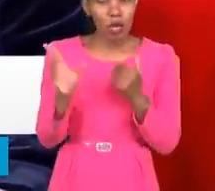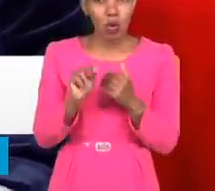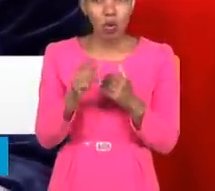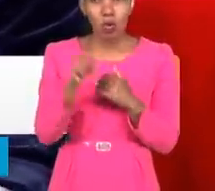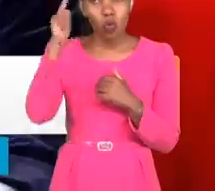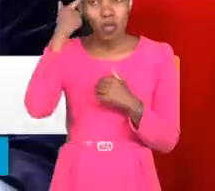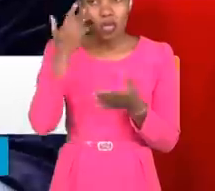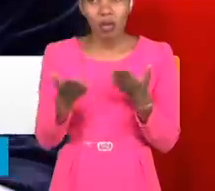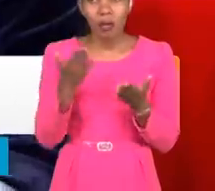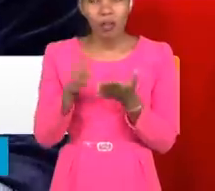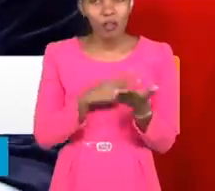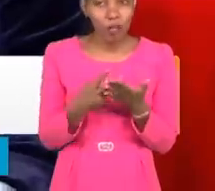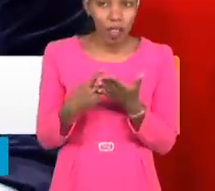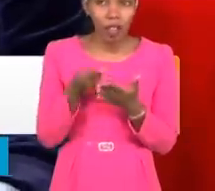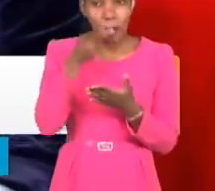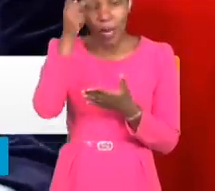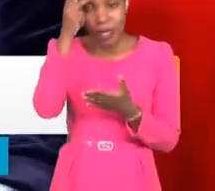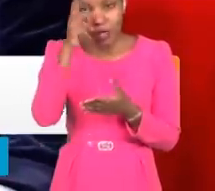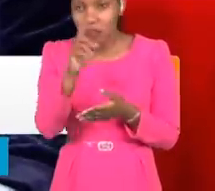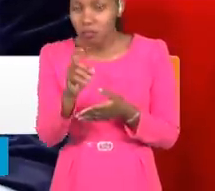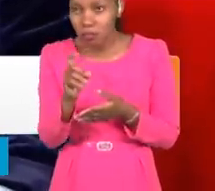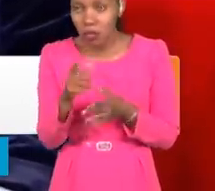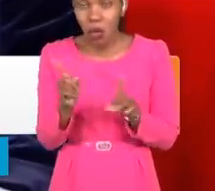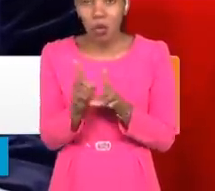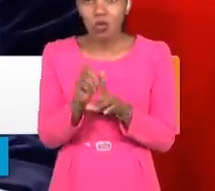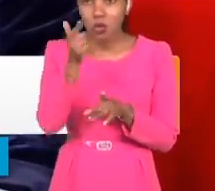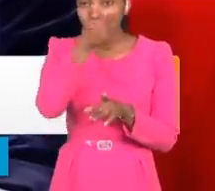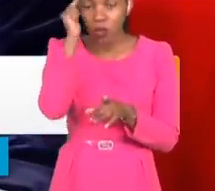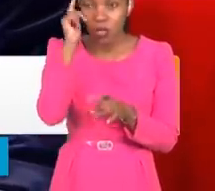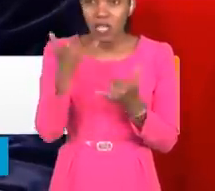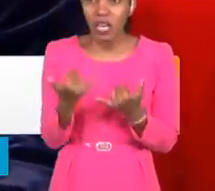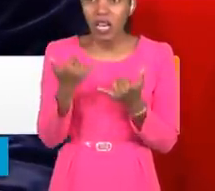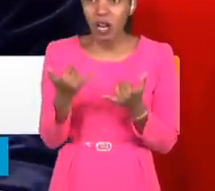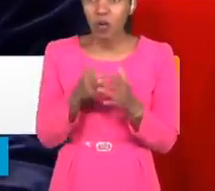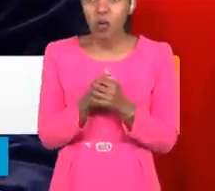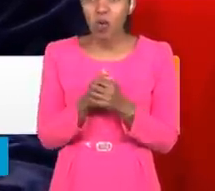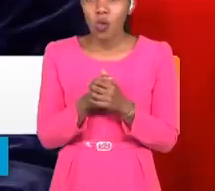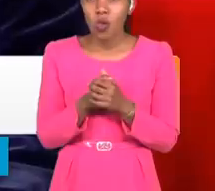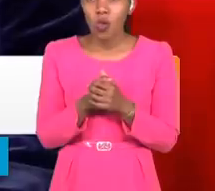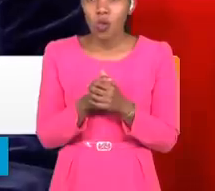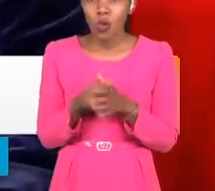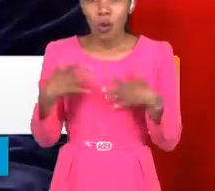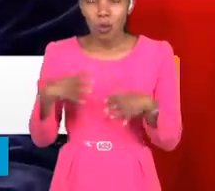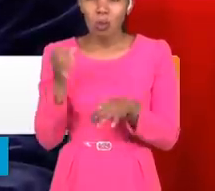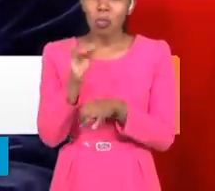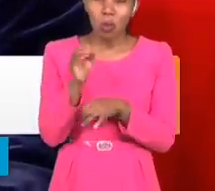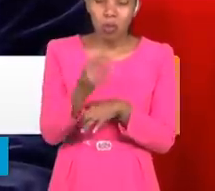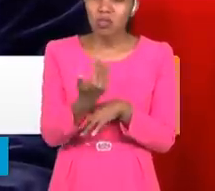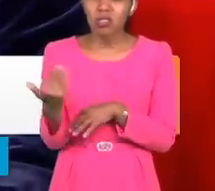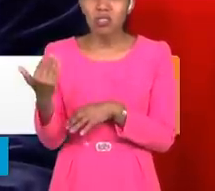some sort of failed parenting also? Because now wajukuu sasa ndo wanaweka kwa Instagram. Ndio hiyo yeah. sasa.